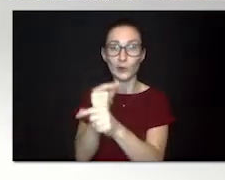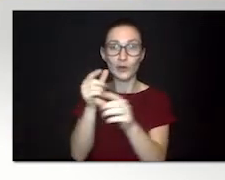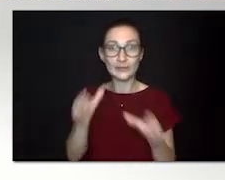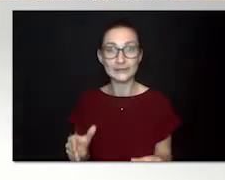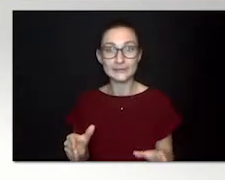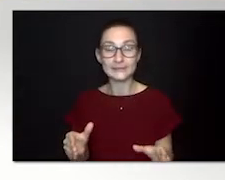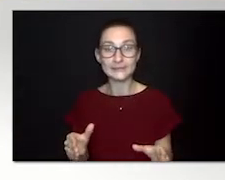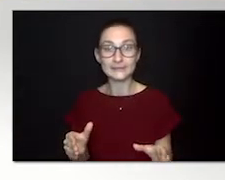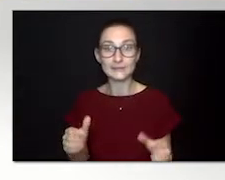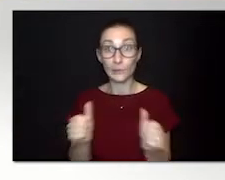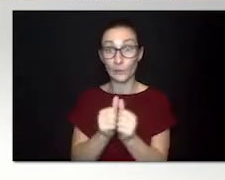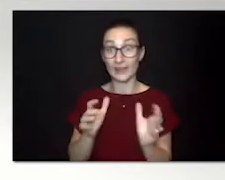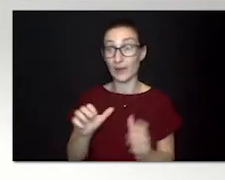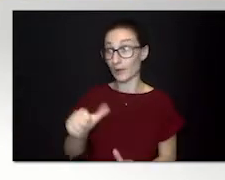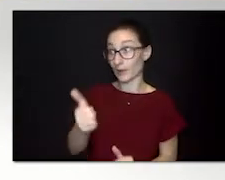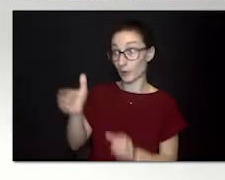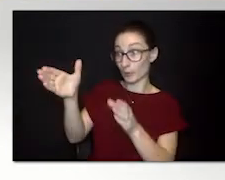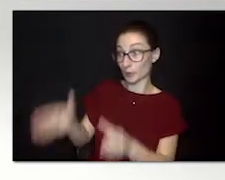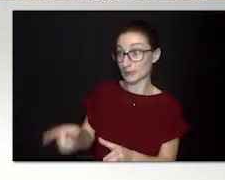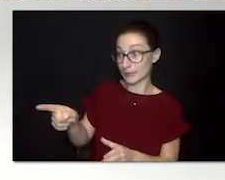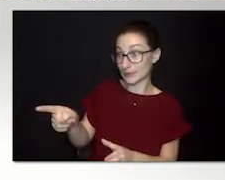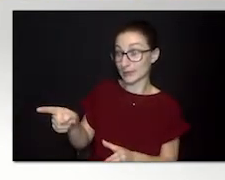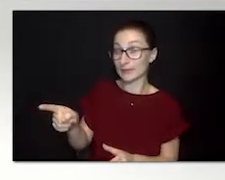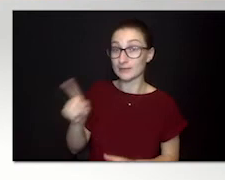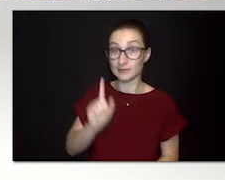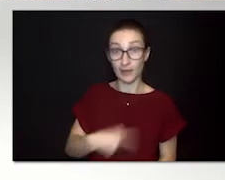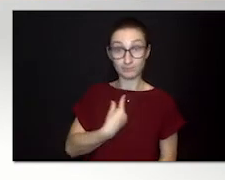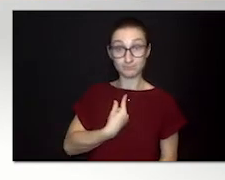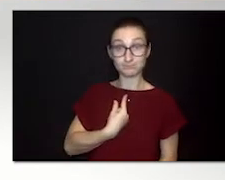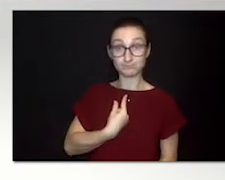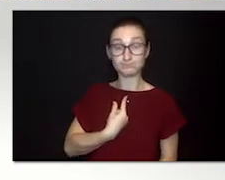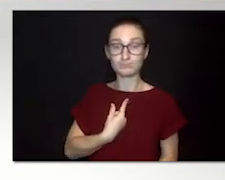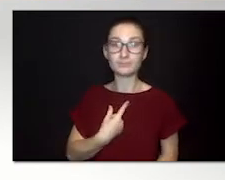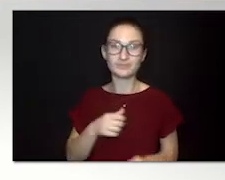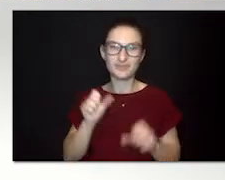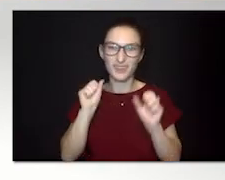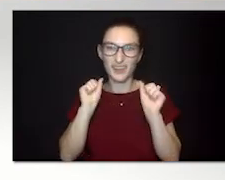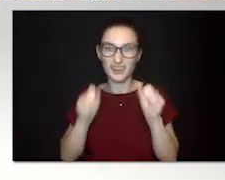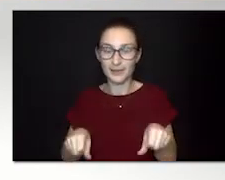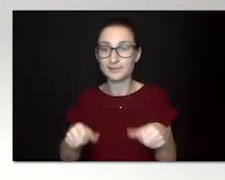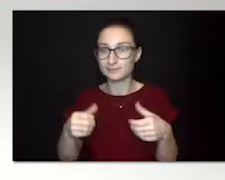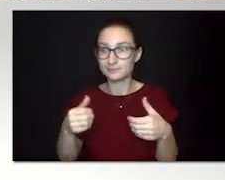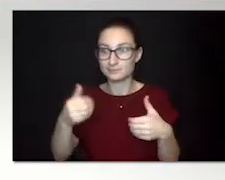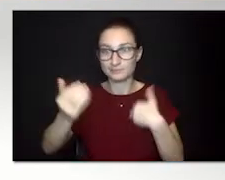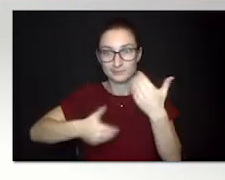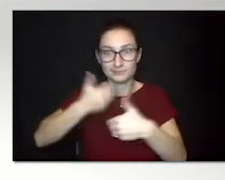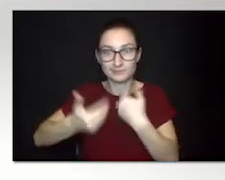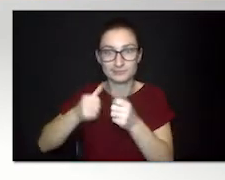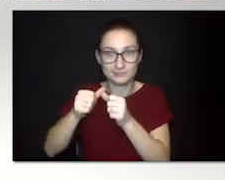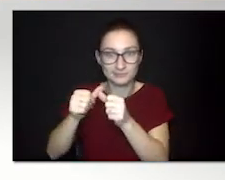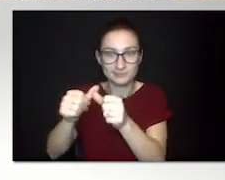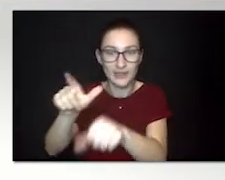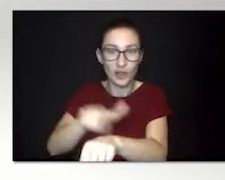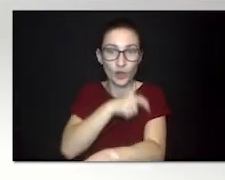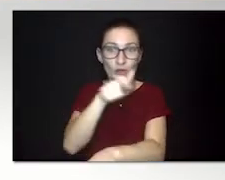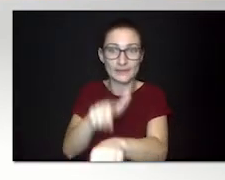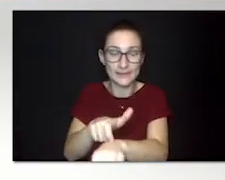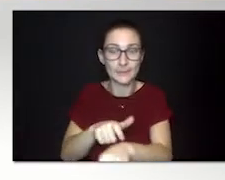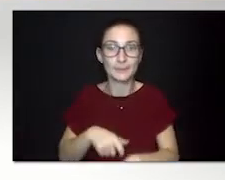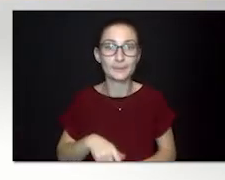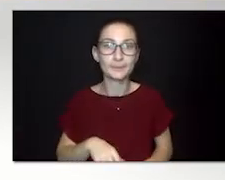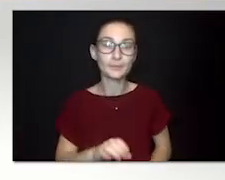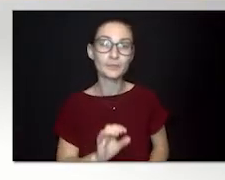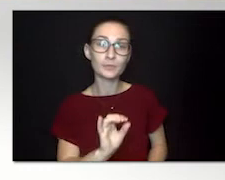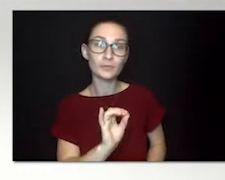appointed as a guardian advocate without the other. And so then that's a contested case that could take a significant amount of time. Is there like a window